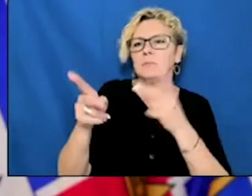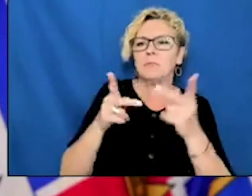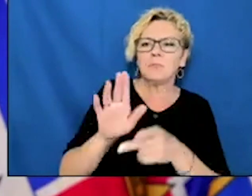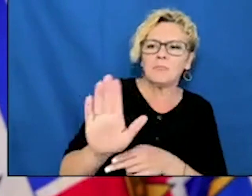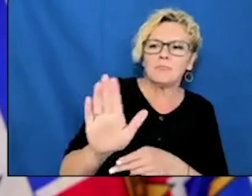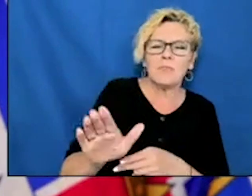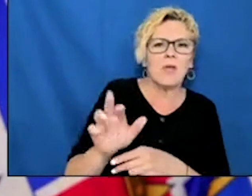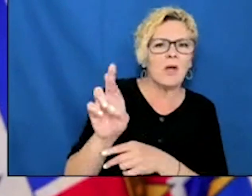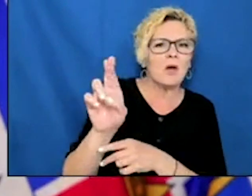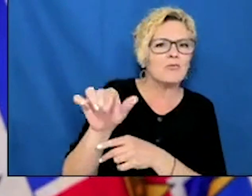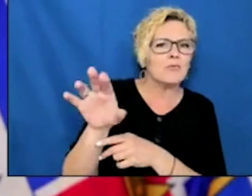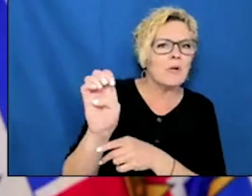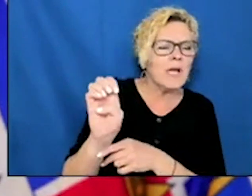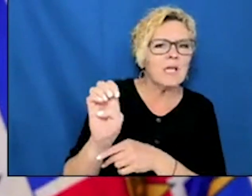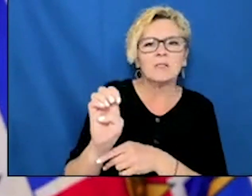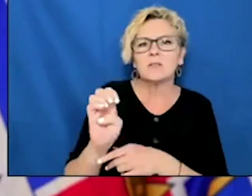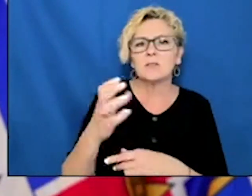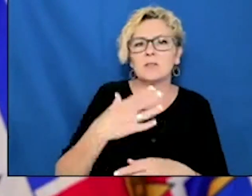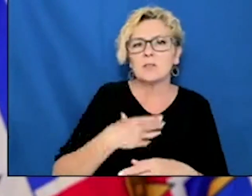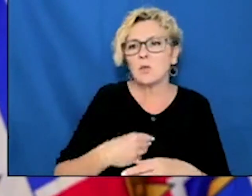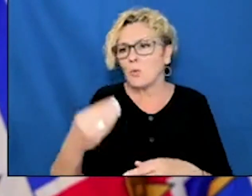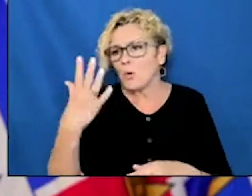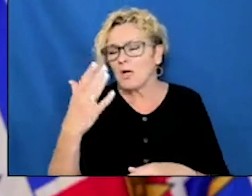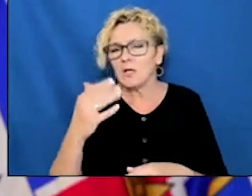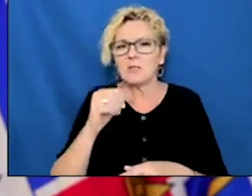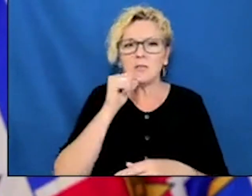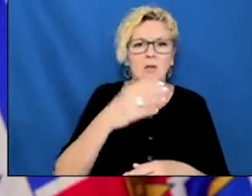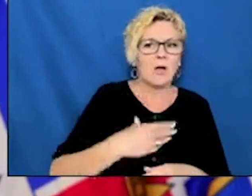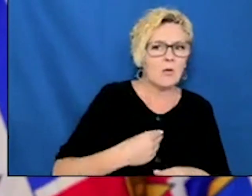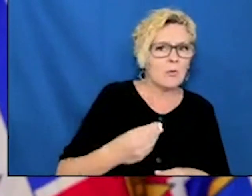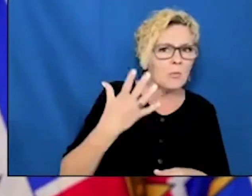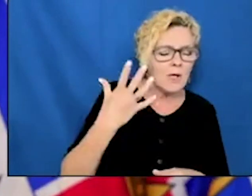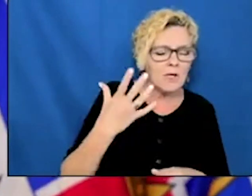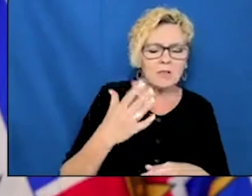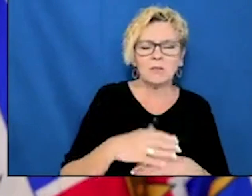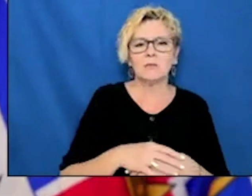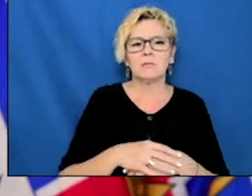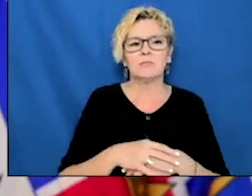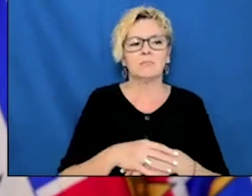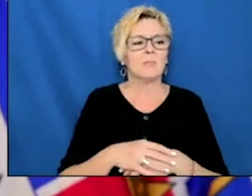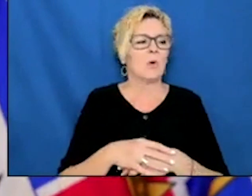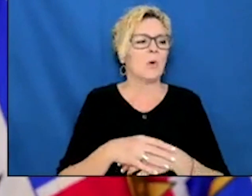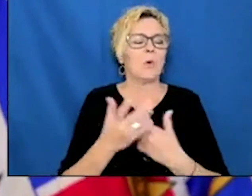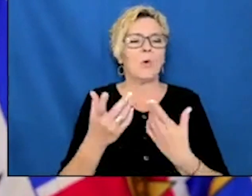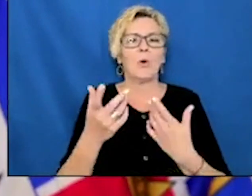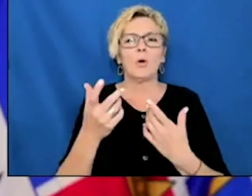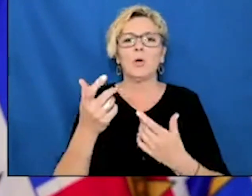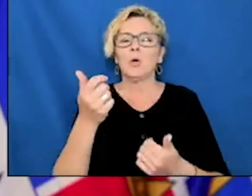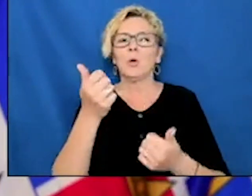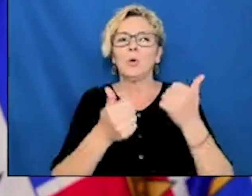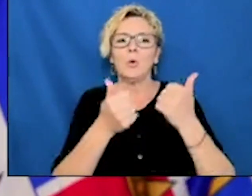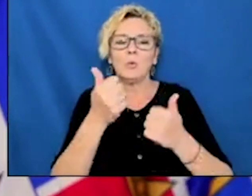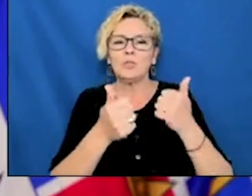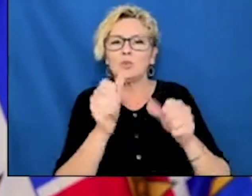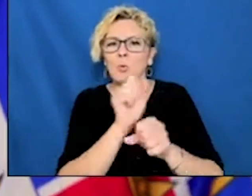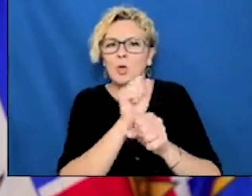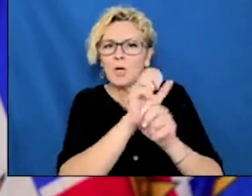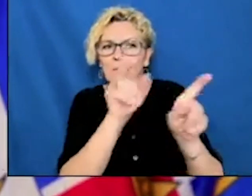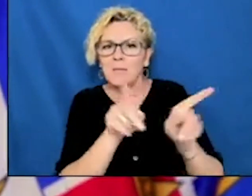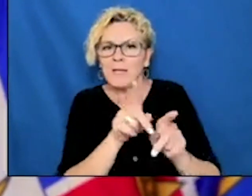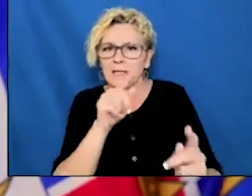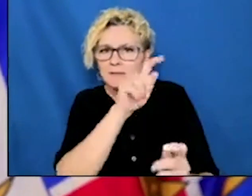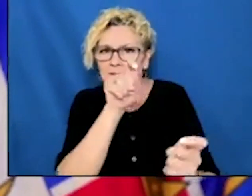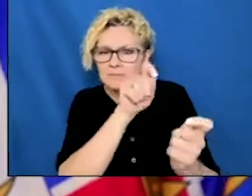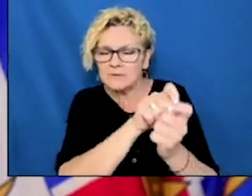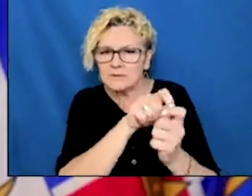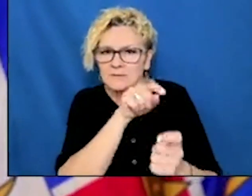data. When we put those information together with what we can provide, we present those at our monthly modeling meetings,